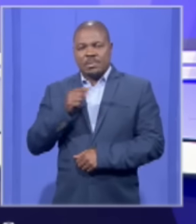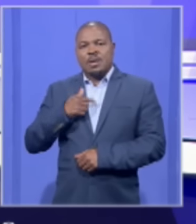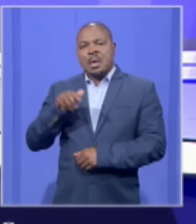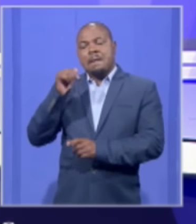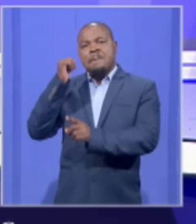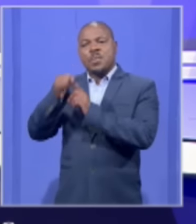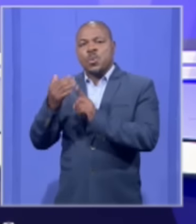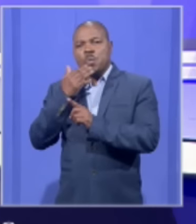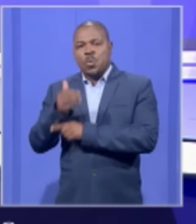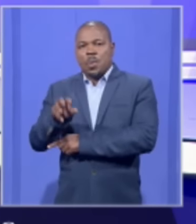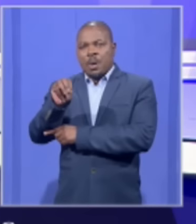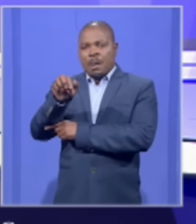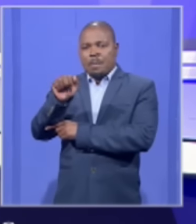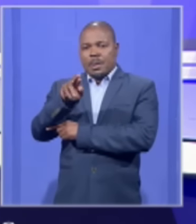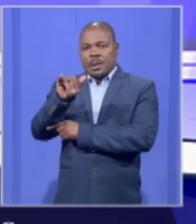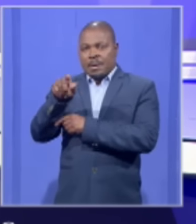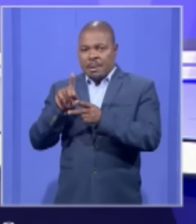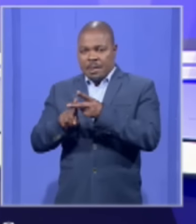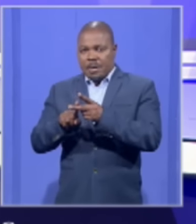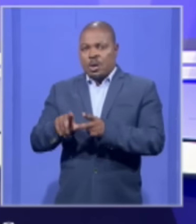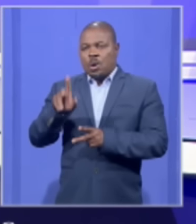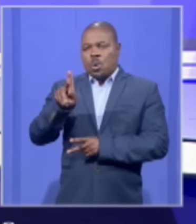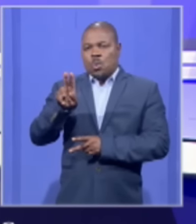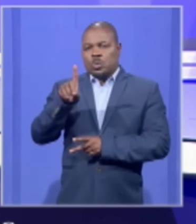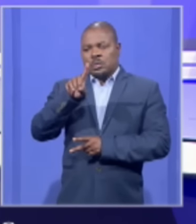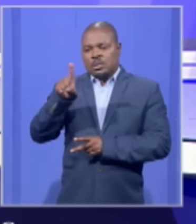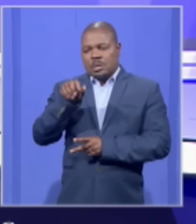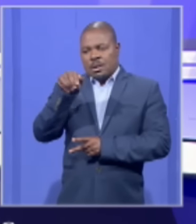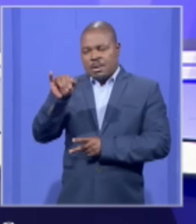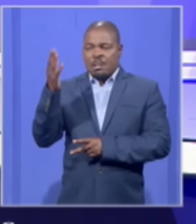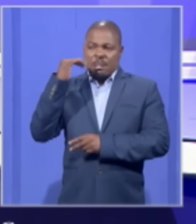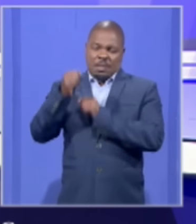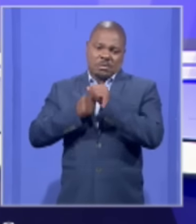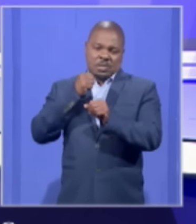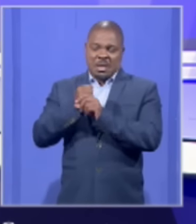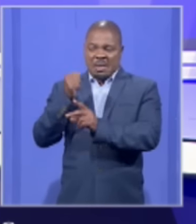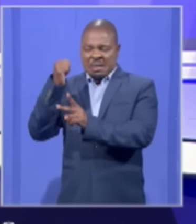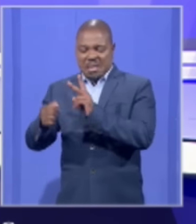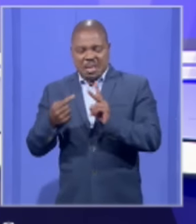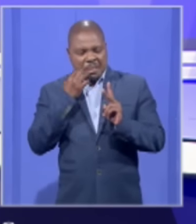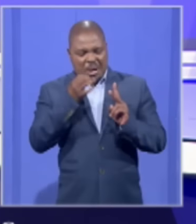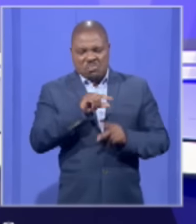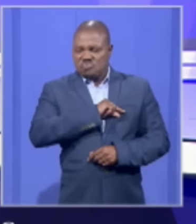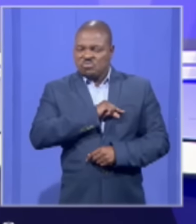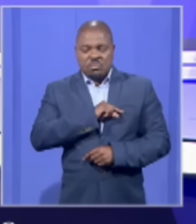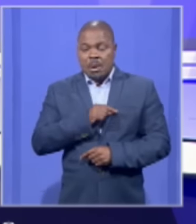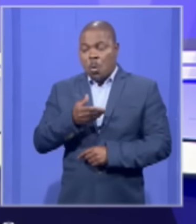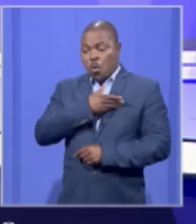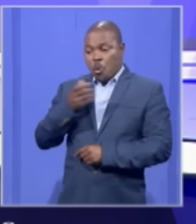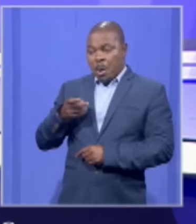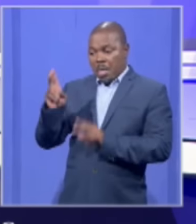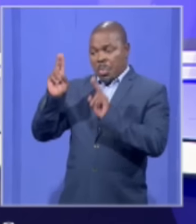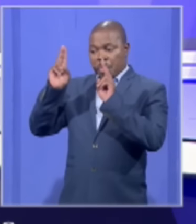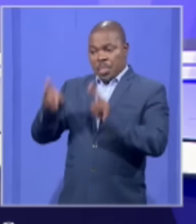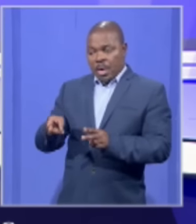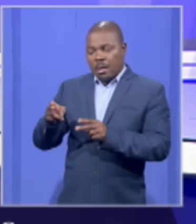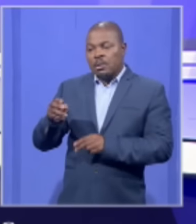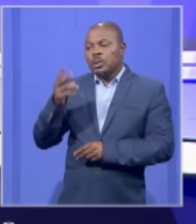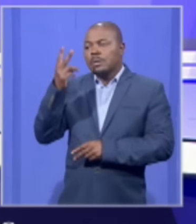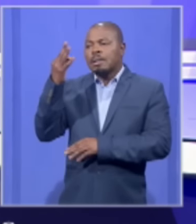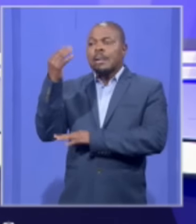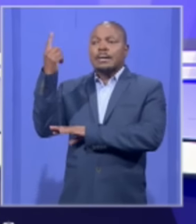Maria Makgato le Khudzai Ndlovu ka Phatwe ngogola. Masaledi a basadi bano ka bobedi a fitlhetswe letsatsi la